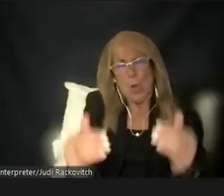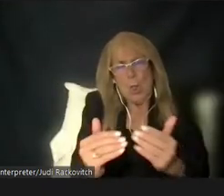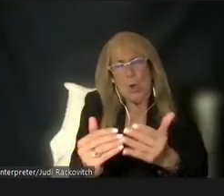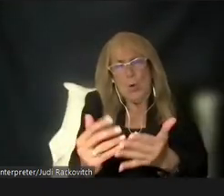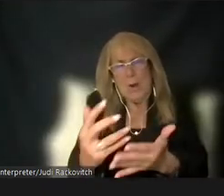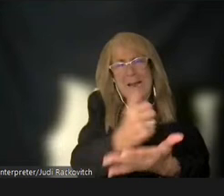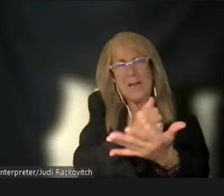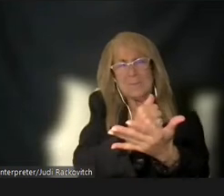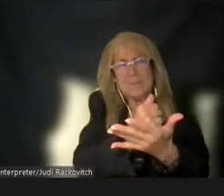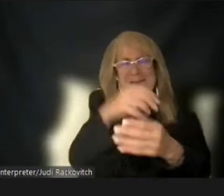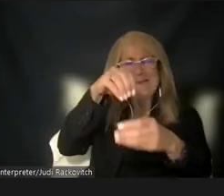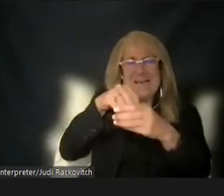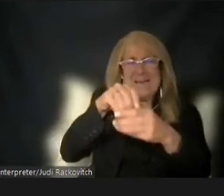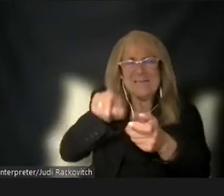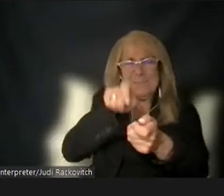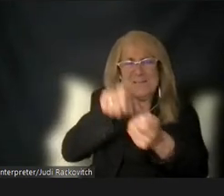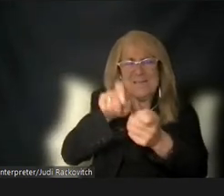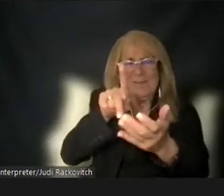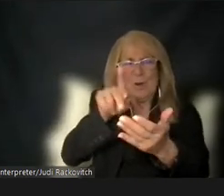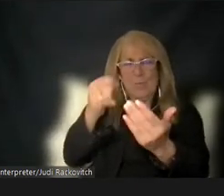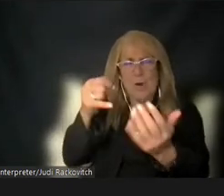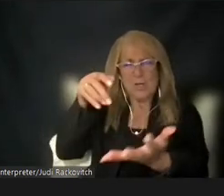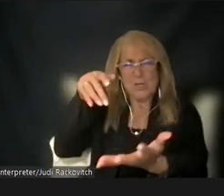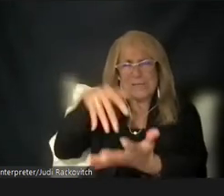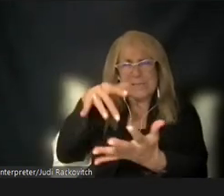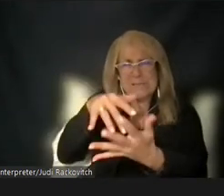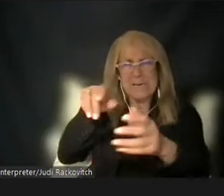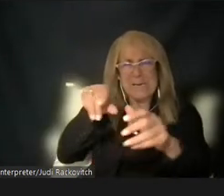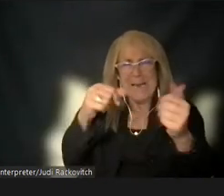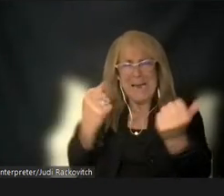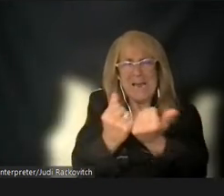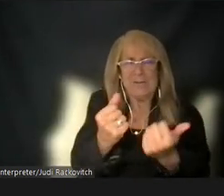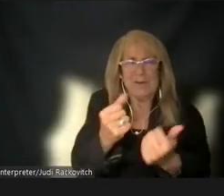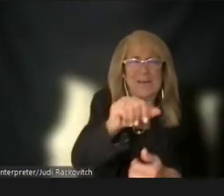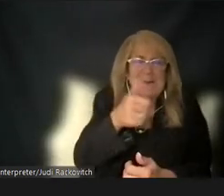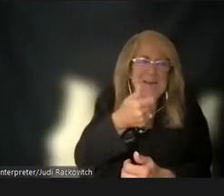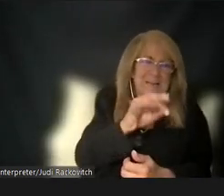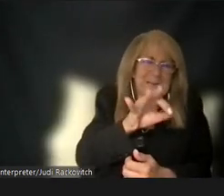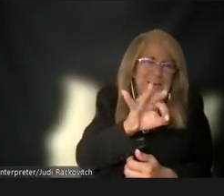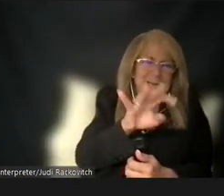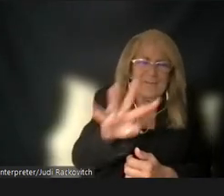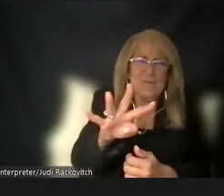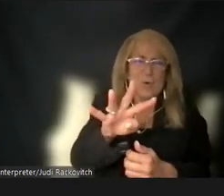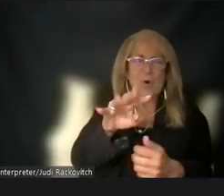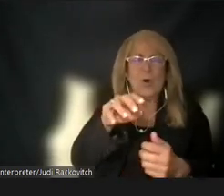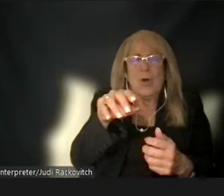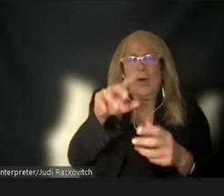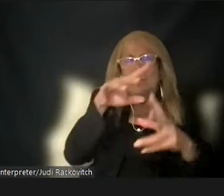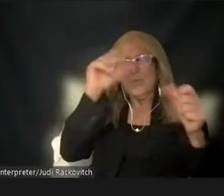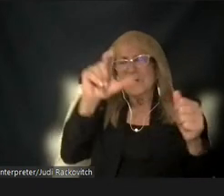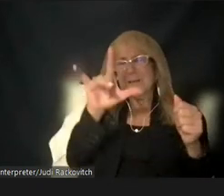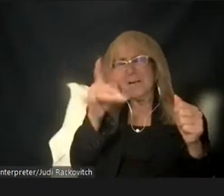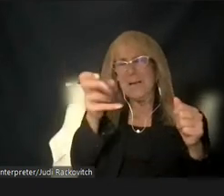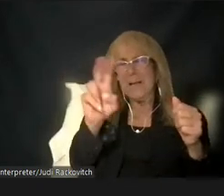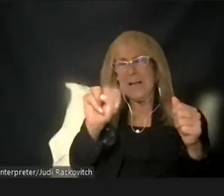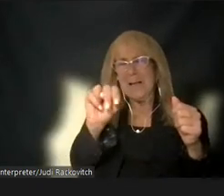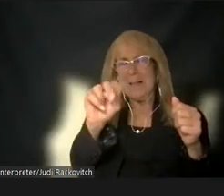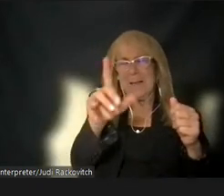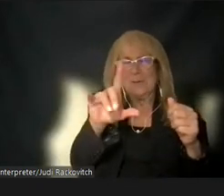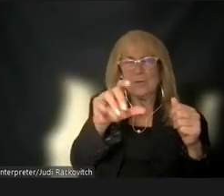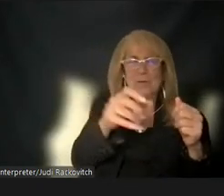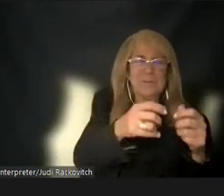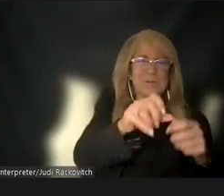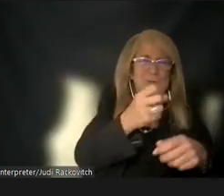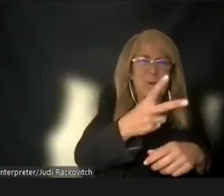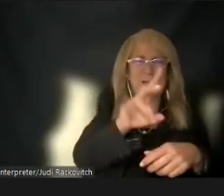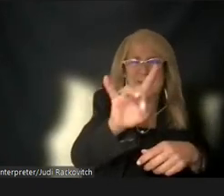study area. In 1994, President Clinton issued Executive Order 12898, which requires federal agencies to consider the